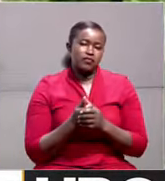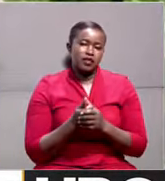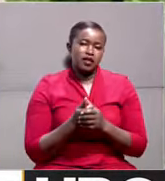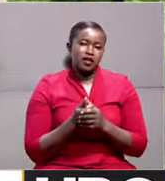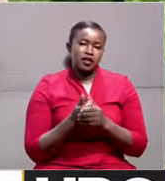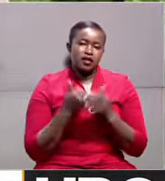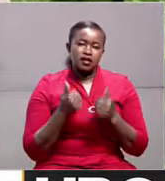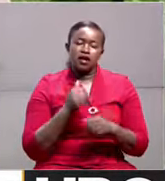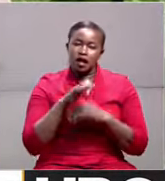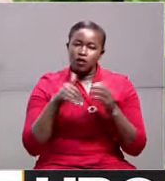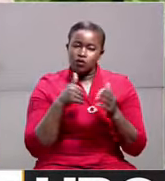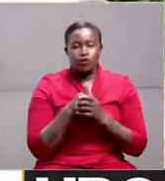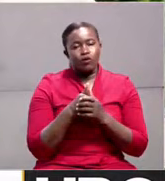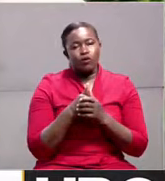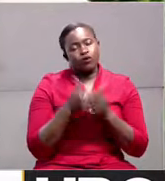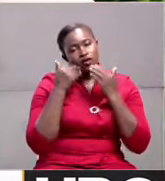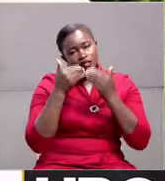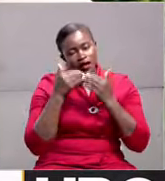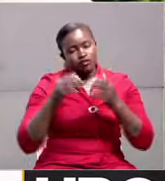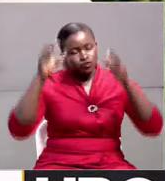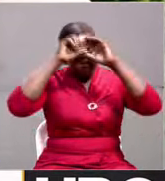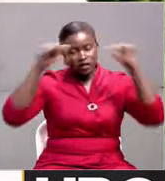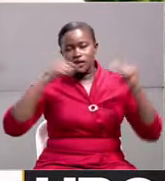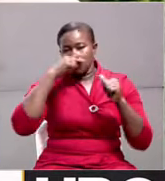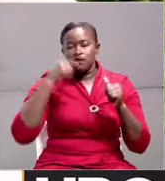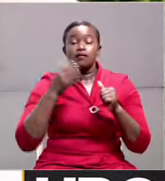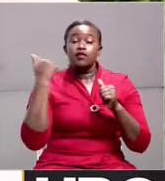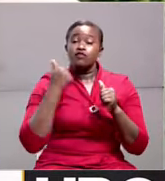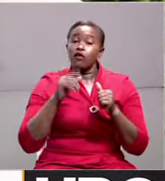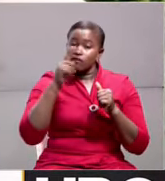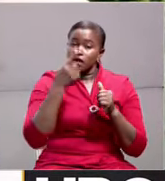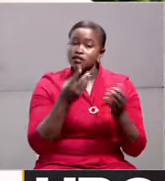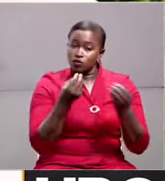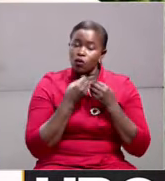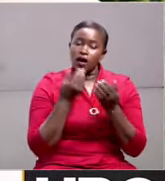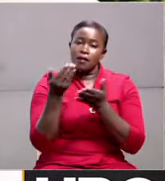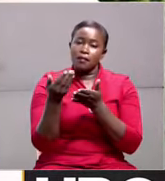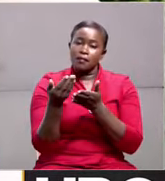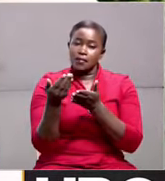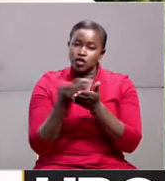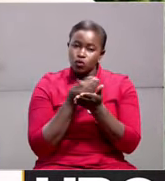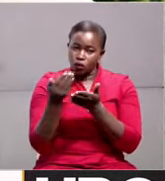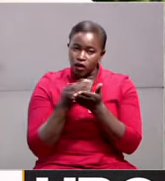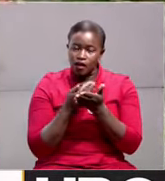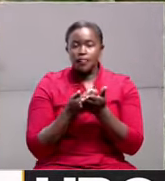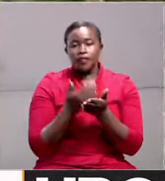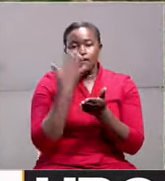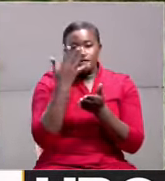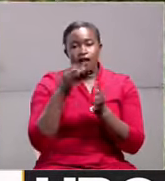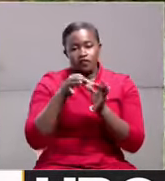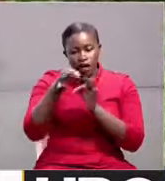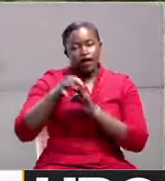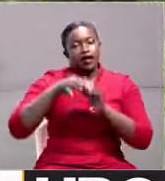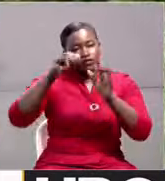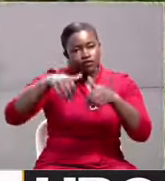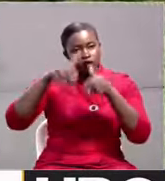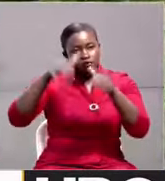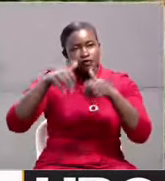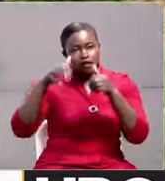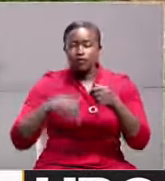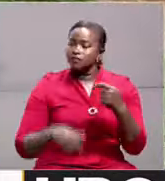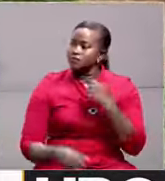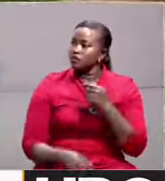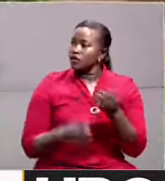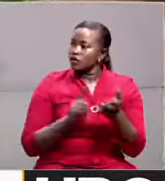kyonna kitiibwa President Museveni. Okusooka byonna President yampa ebitooke, nali mayika ttaano. Ebitooke ebyo nafuna,